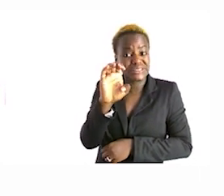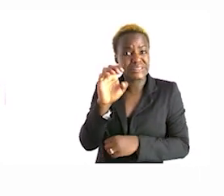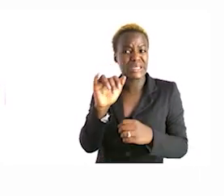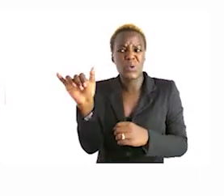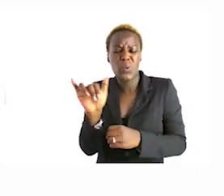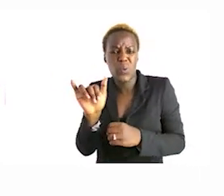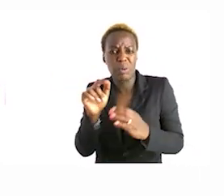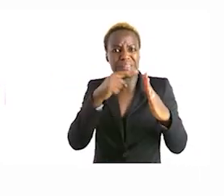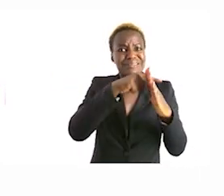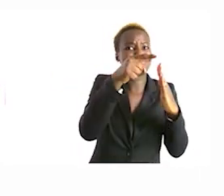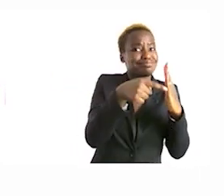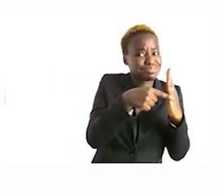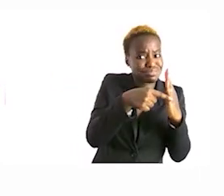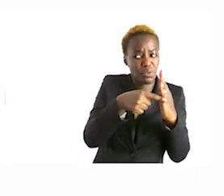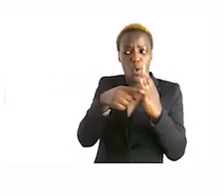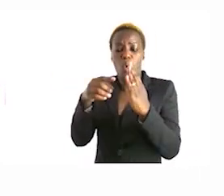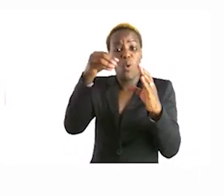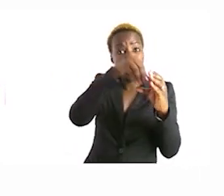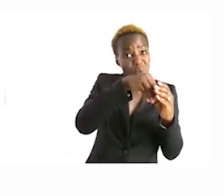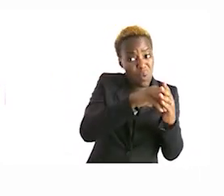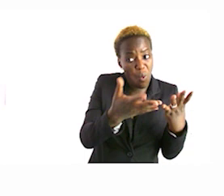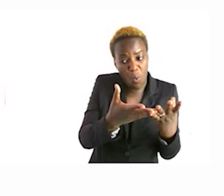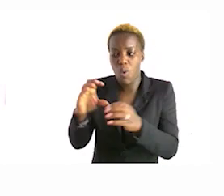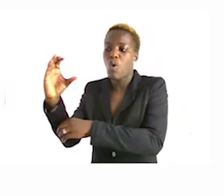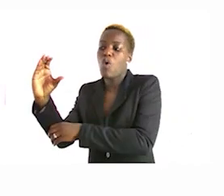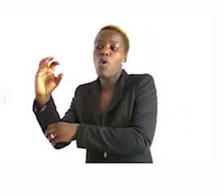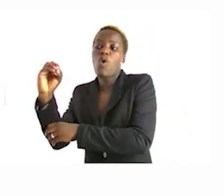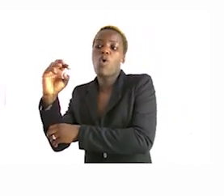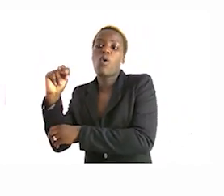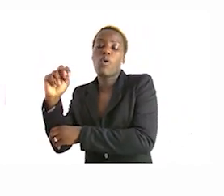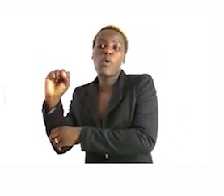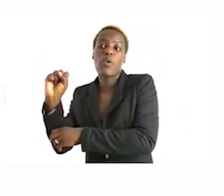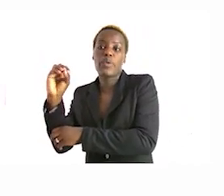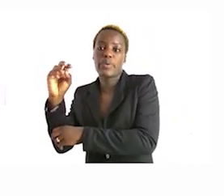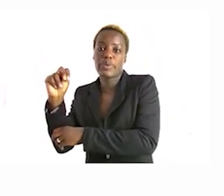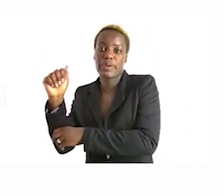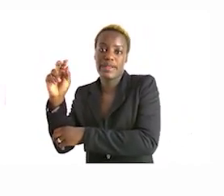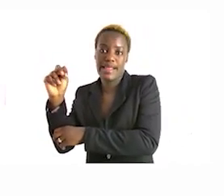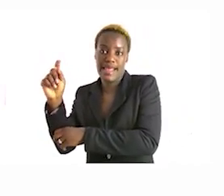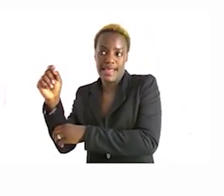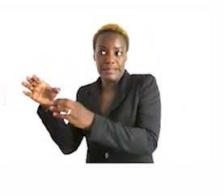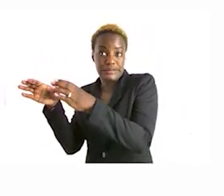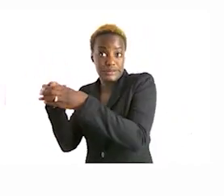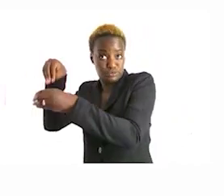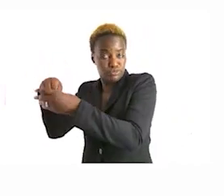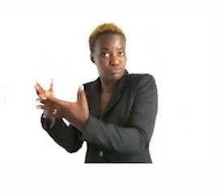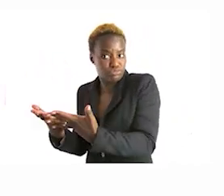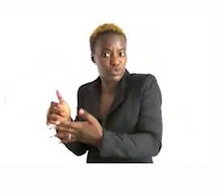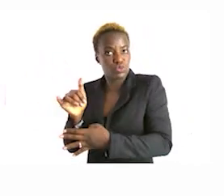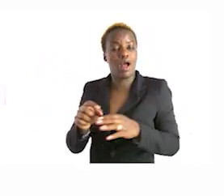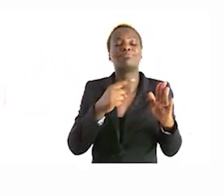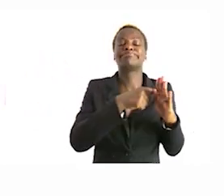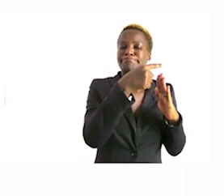the vowels or the consonants? Yes. It is part of a vowel sound. So we use